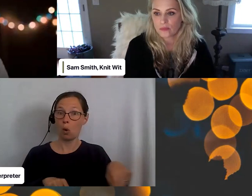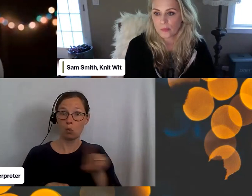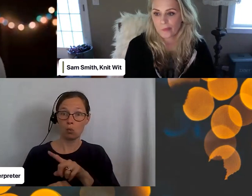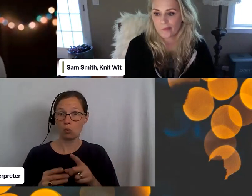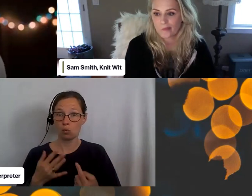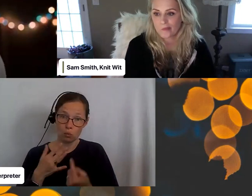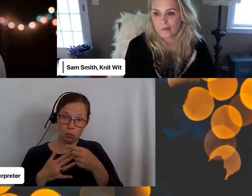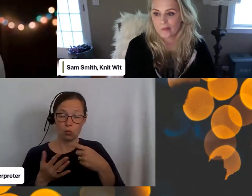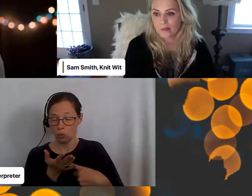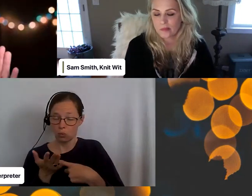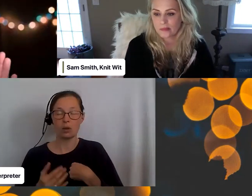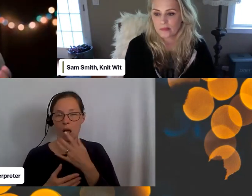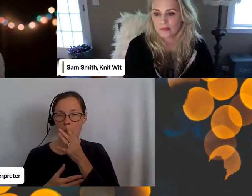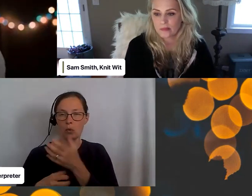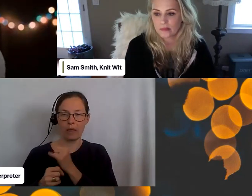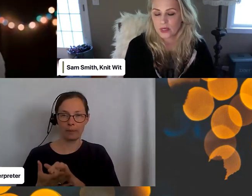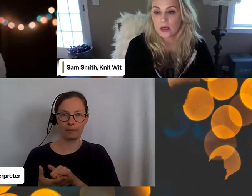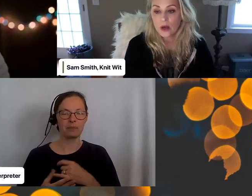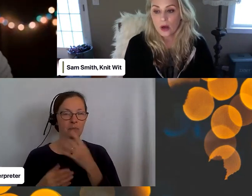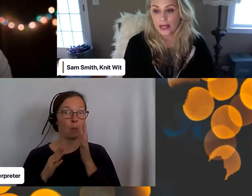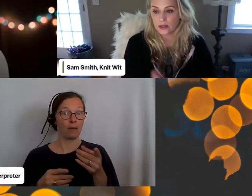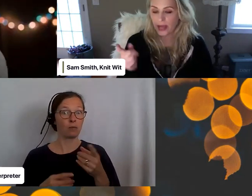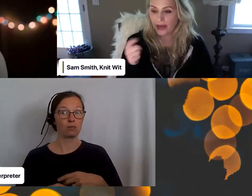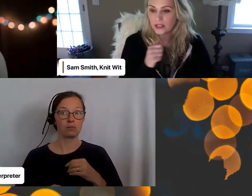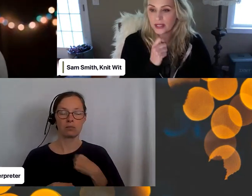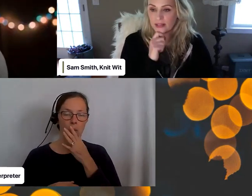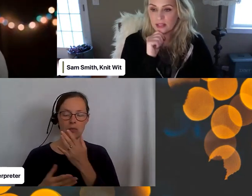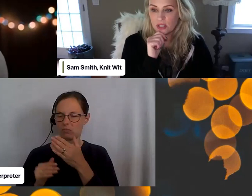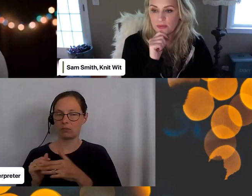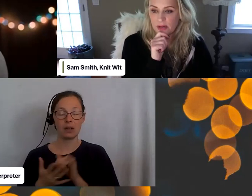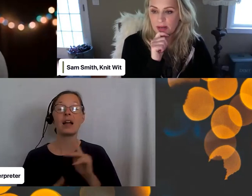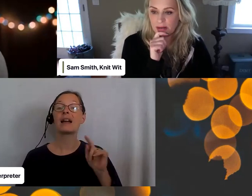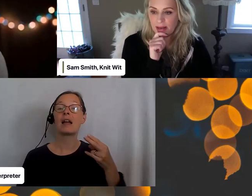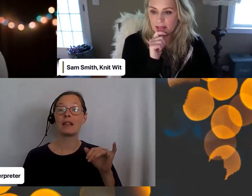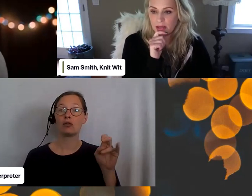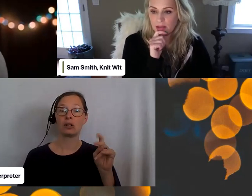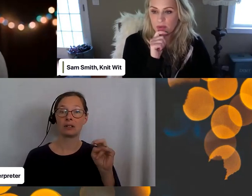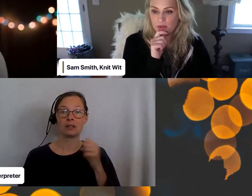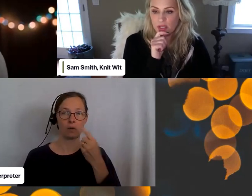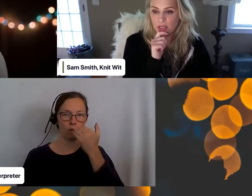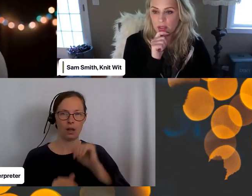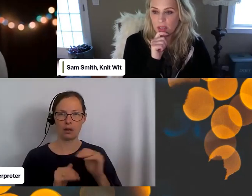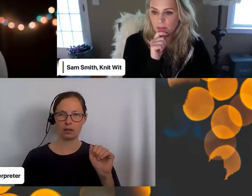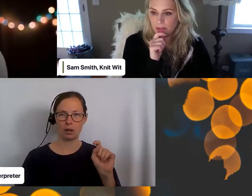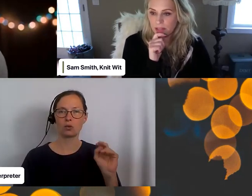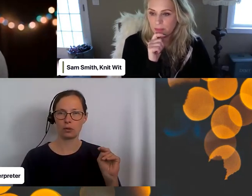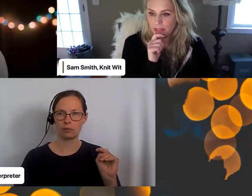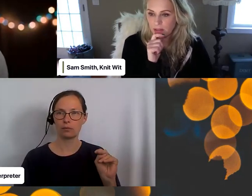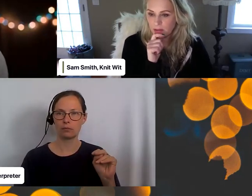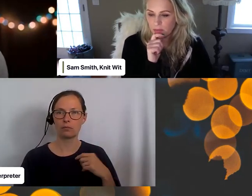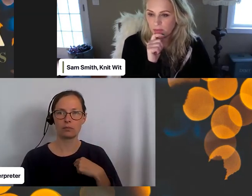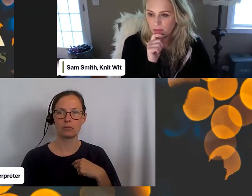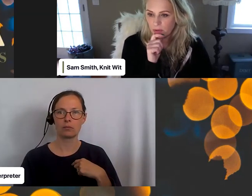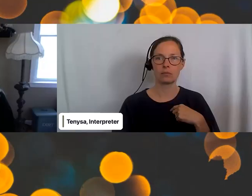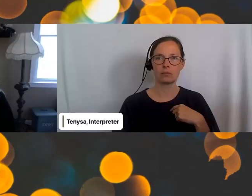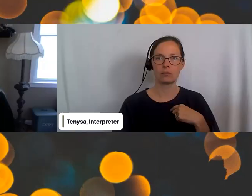I can get that done. So I'll leave you to it, Sam, while I get this done for you. Okay, so Kathy Jenkins said she forgot how to cast on. So if I completely spaced